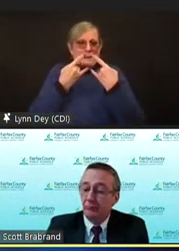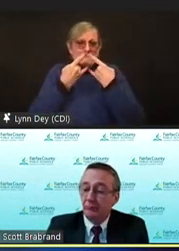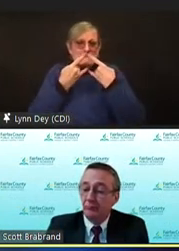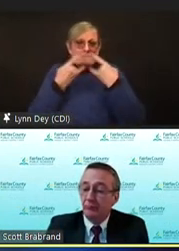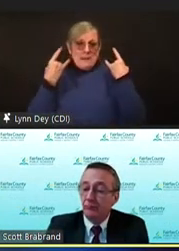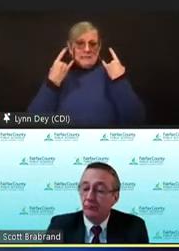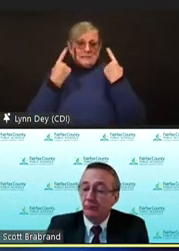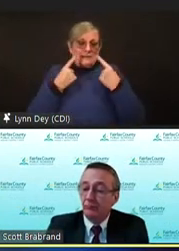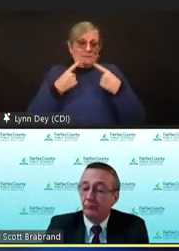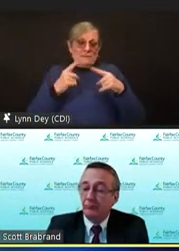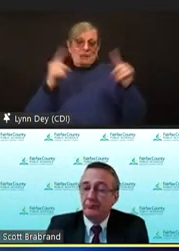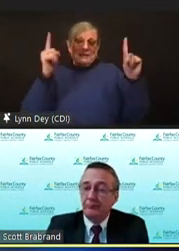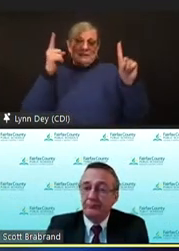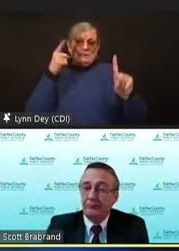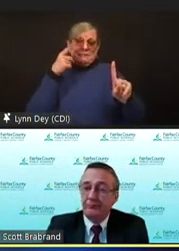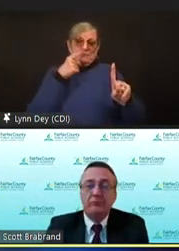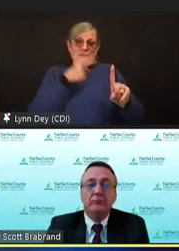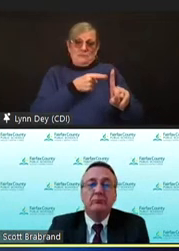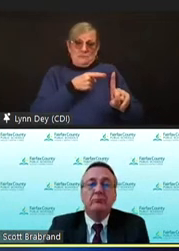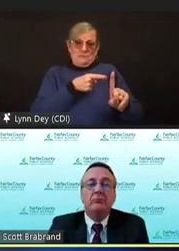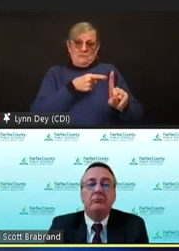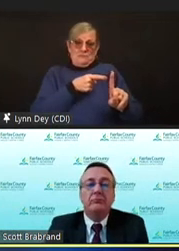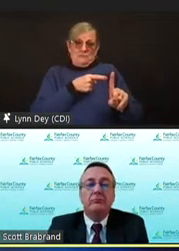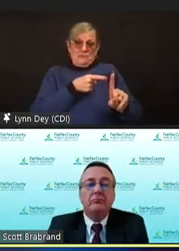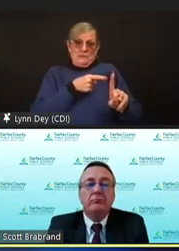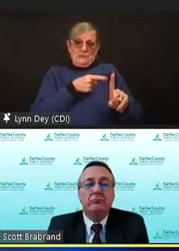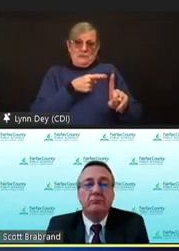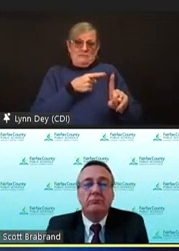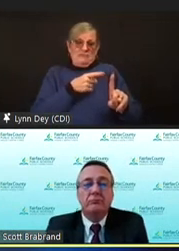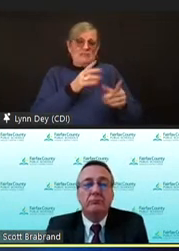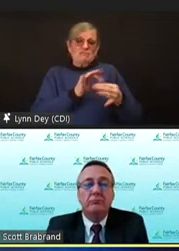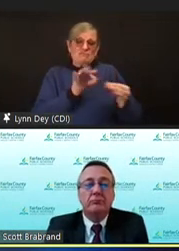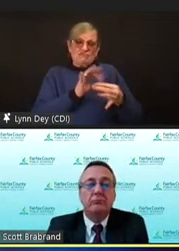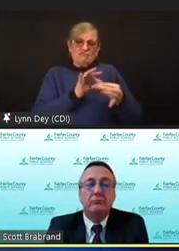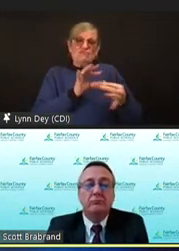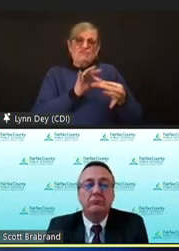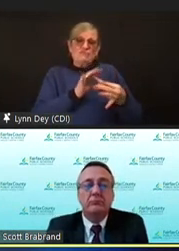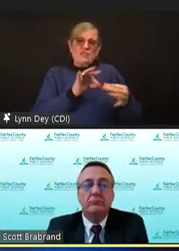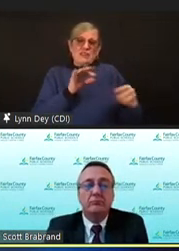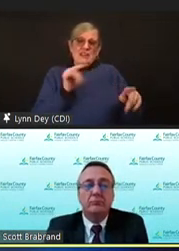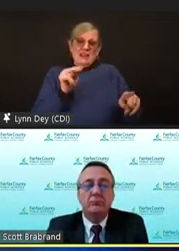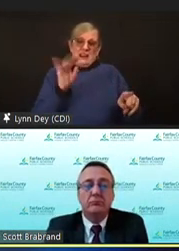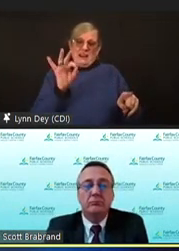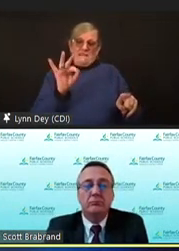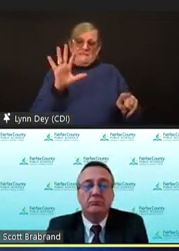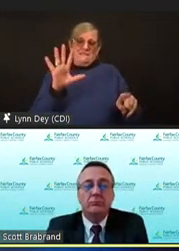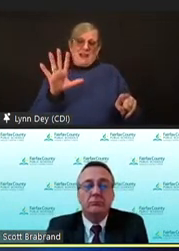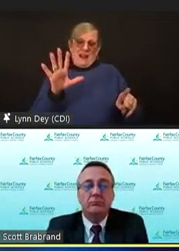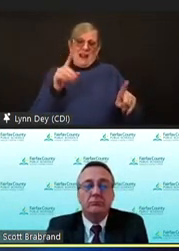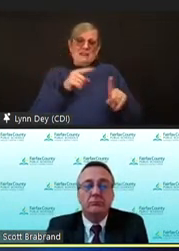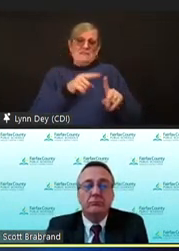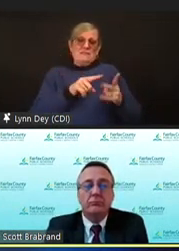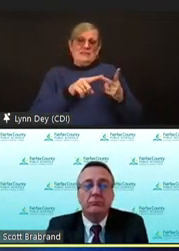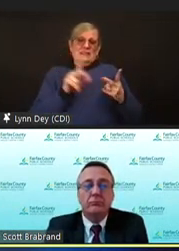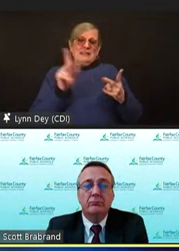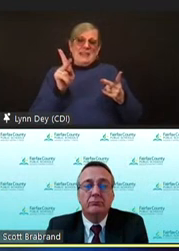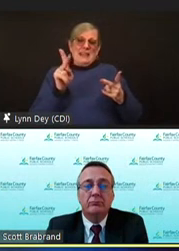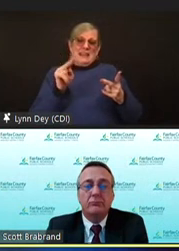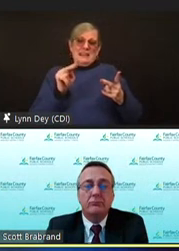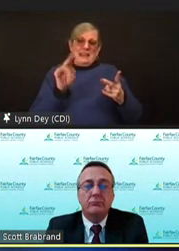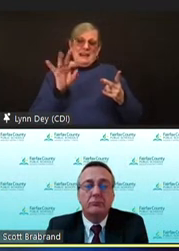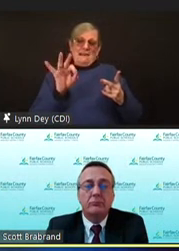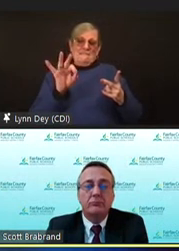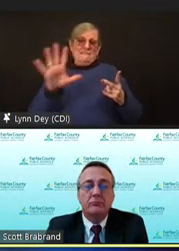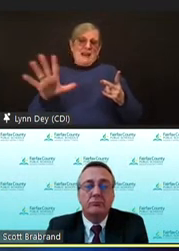masks, where in essence they indicated that N95 and KN95 masks had the highest levels of